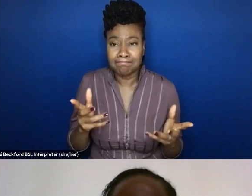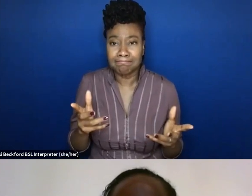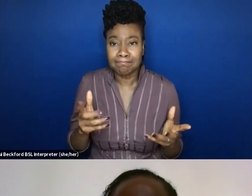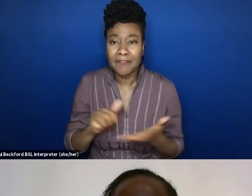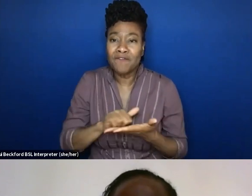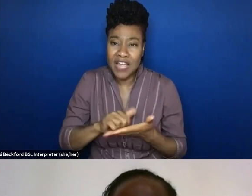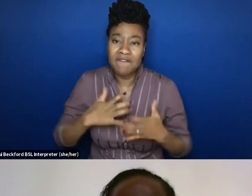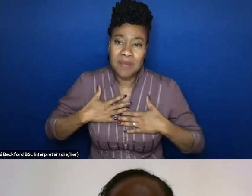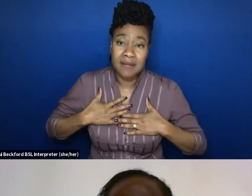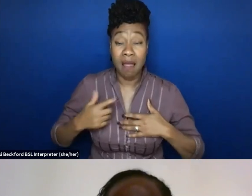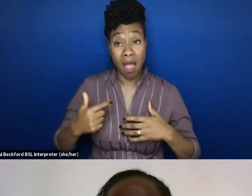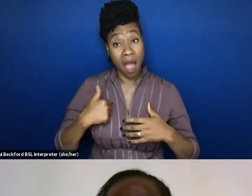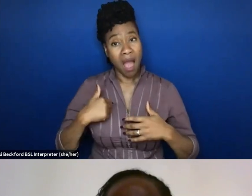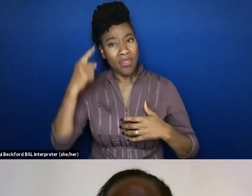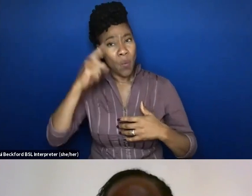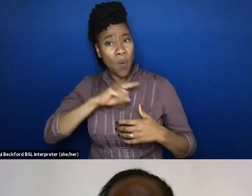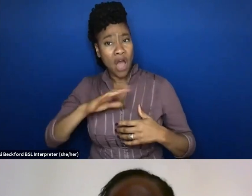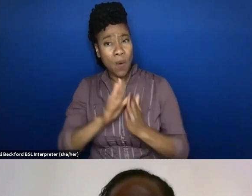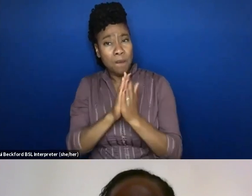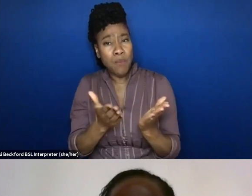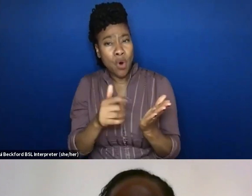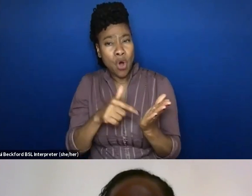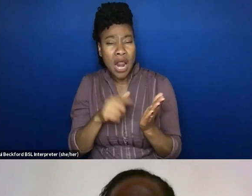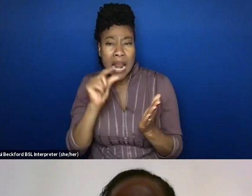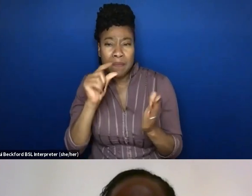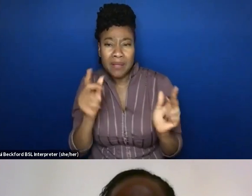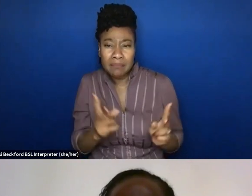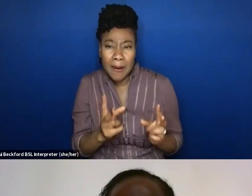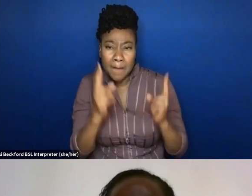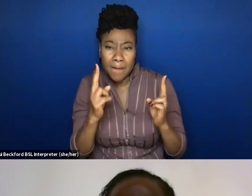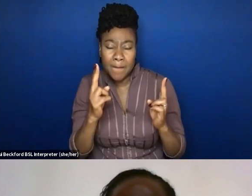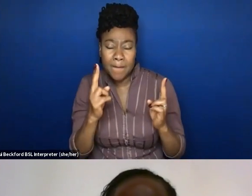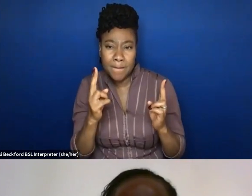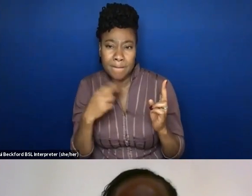which sort of for me encapsulates